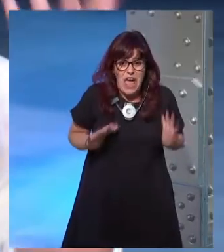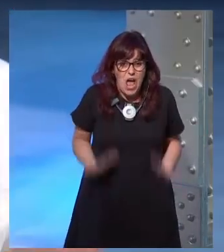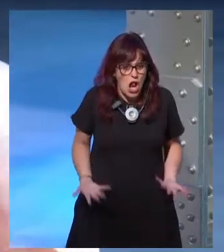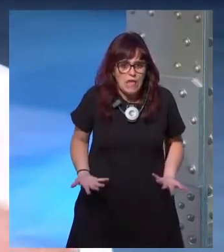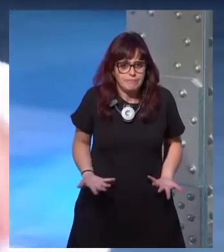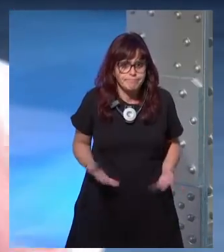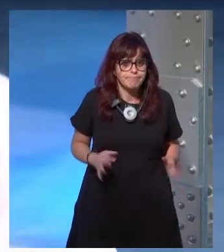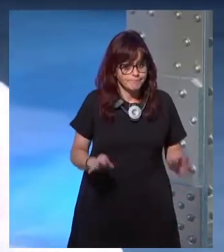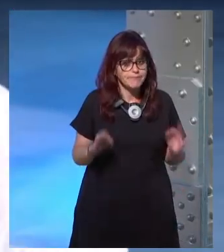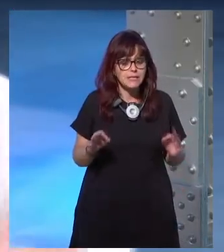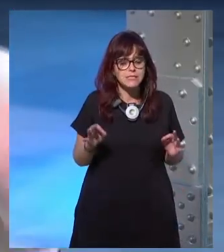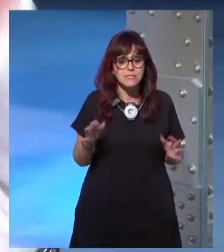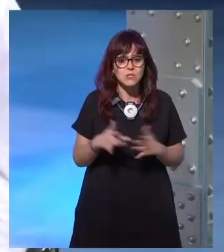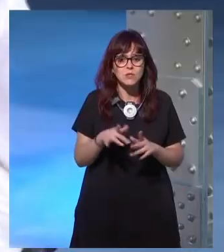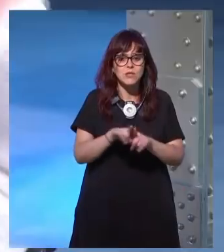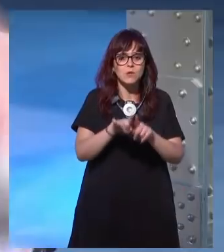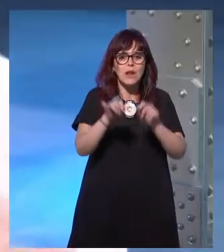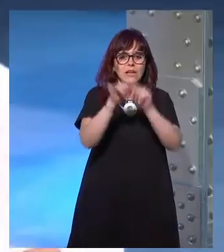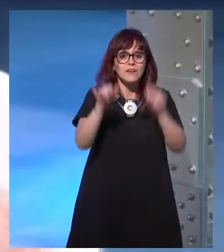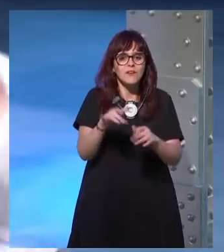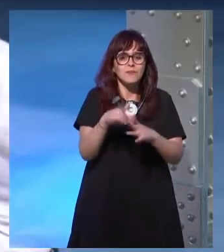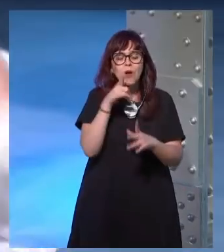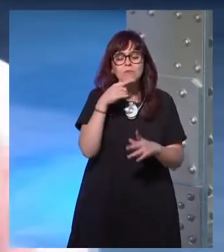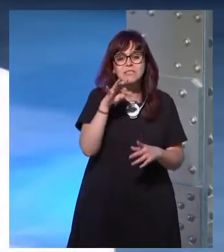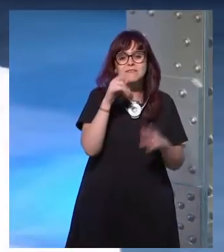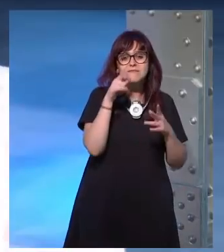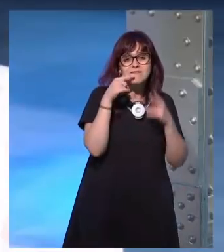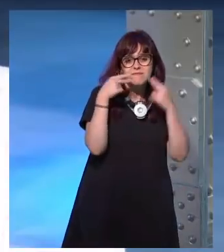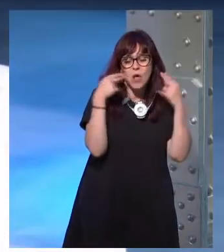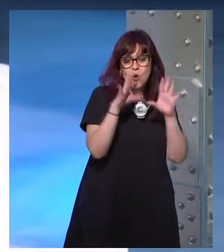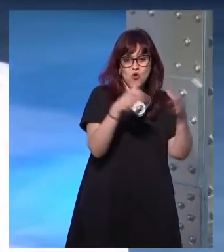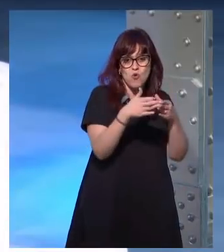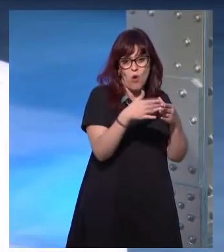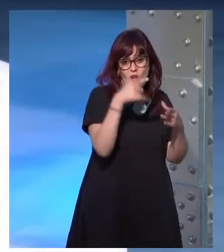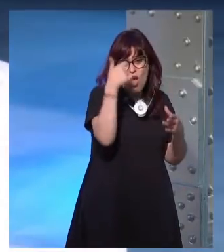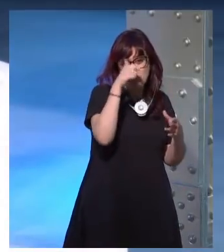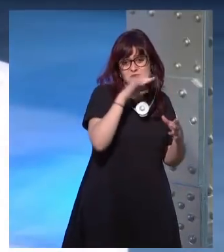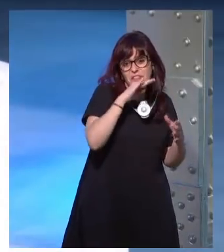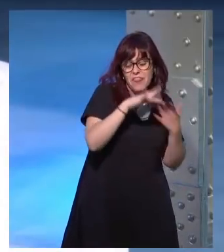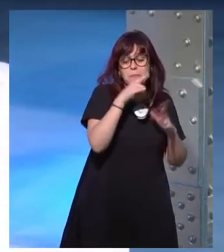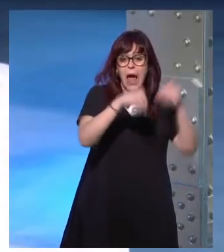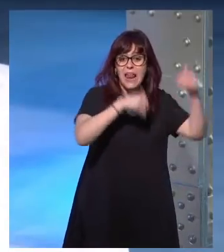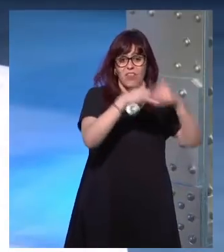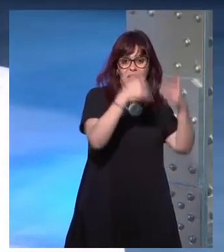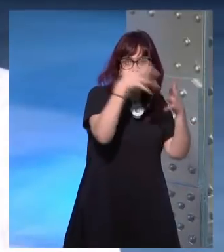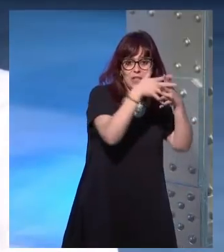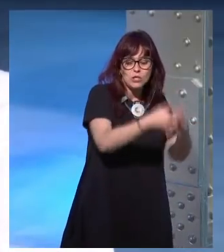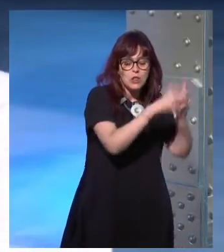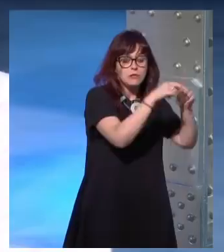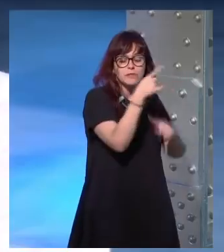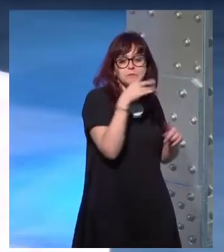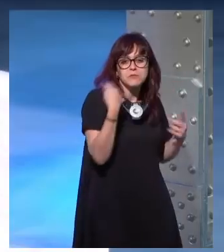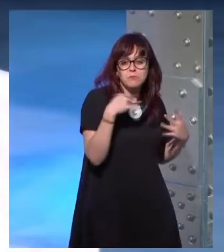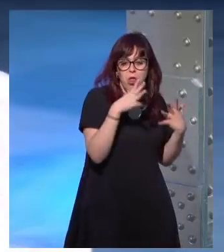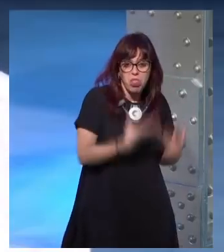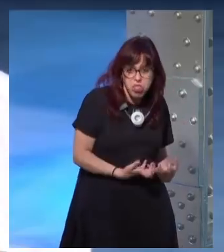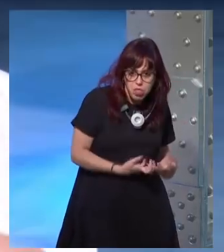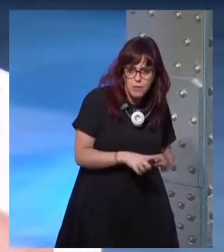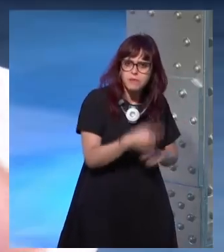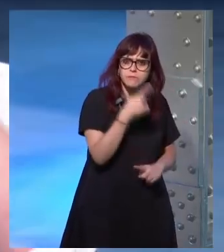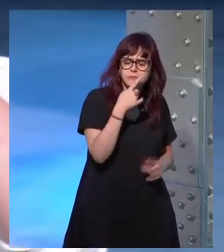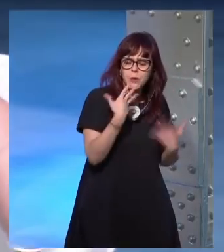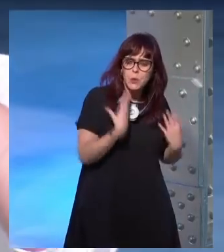It's the election, right? It comes all the way up. We're watching it come all the way up. And it is. People are really terrified of change because